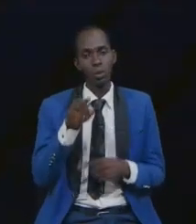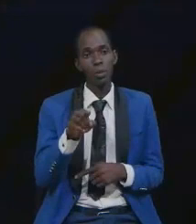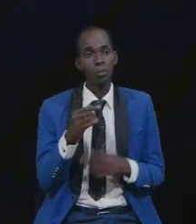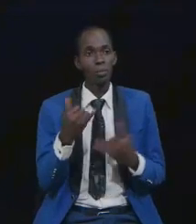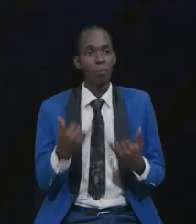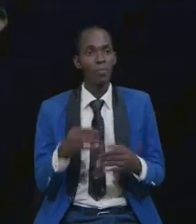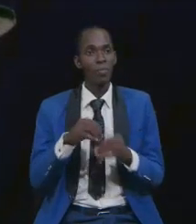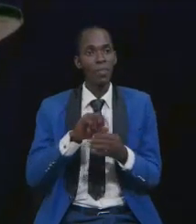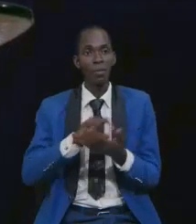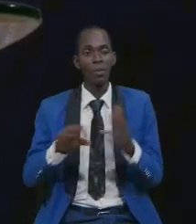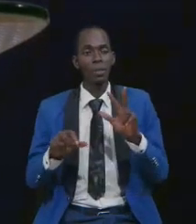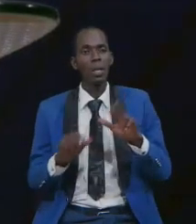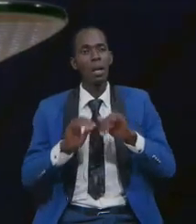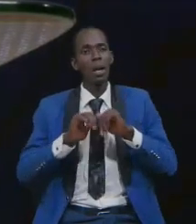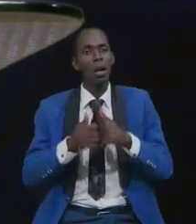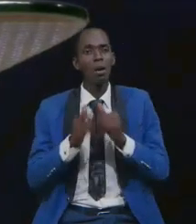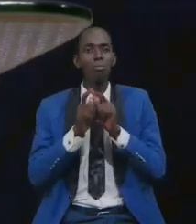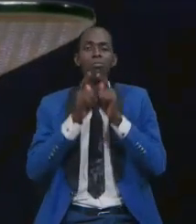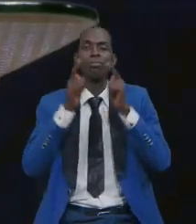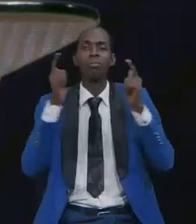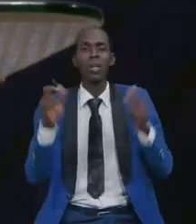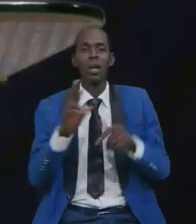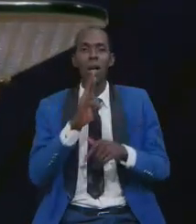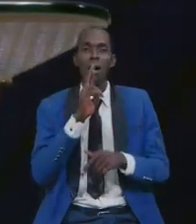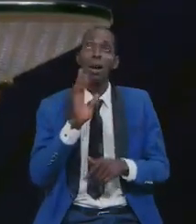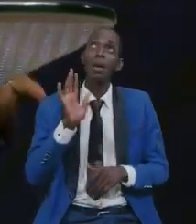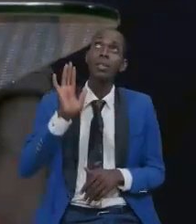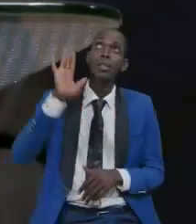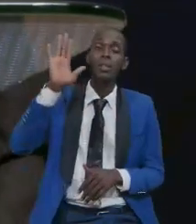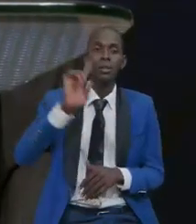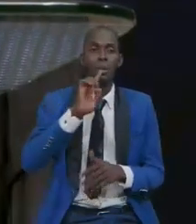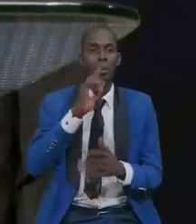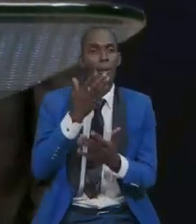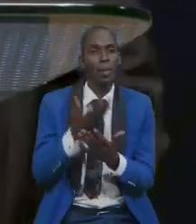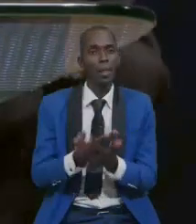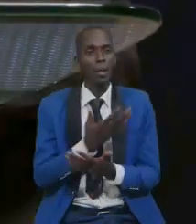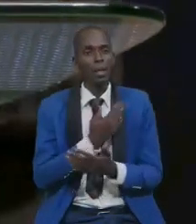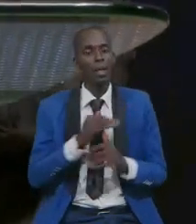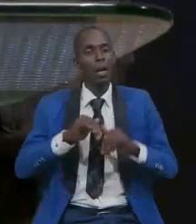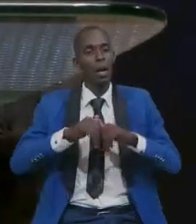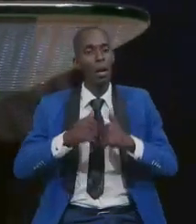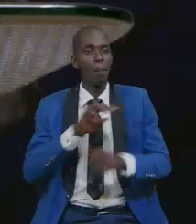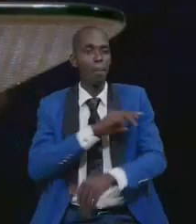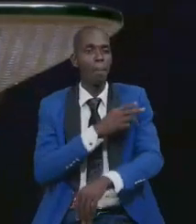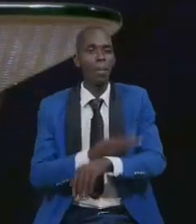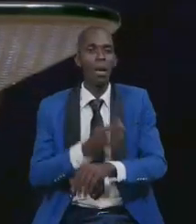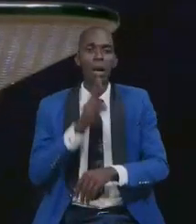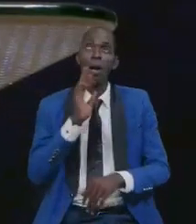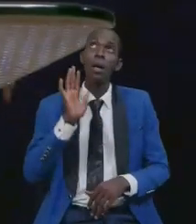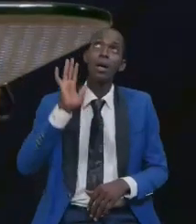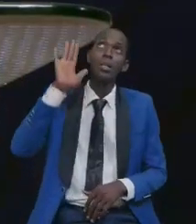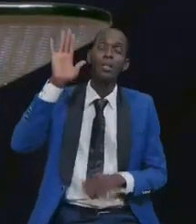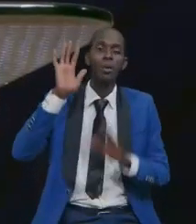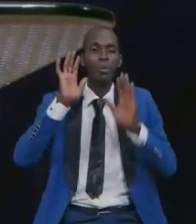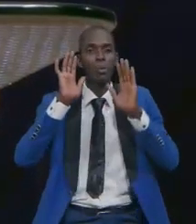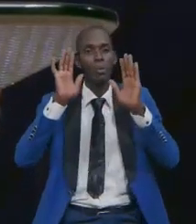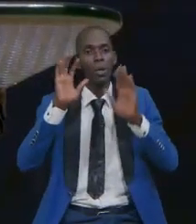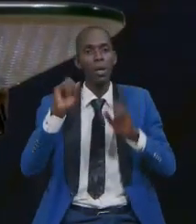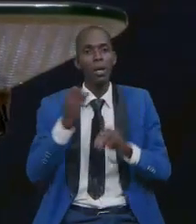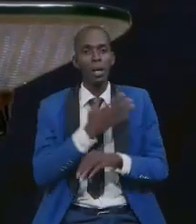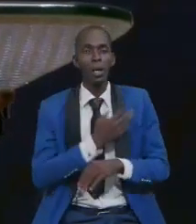how great are his signs and how mighty are his wonders. And the king, his